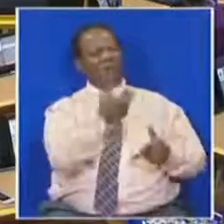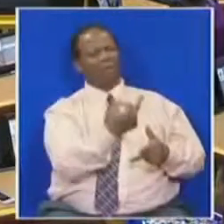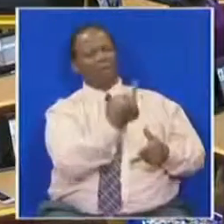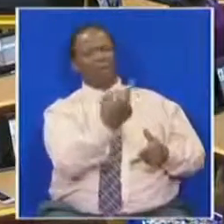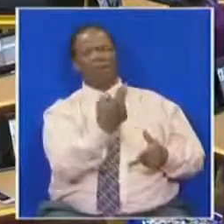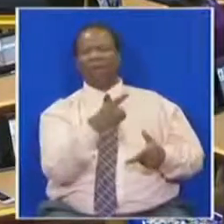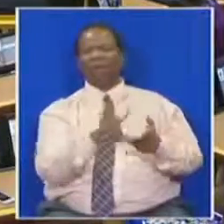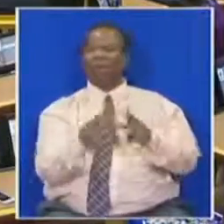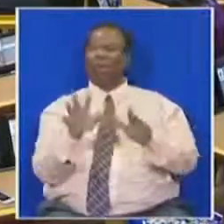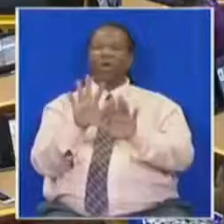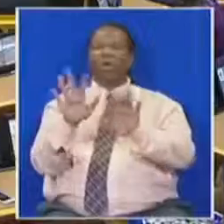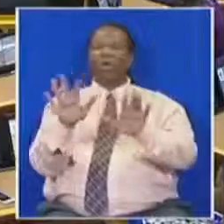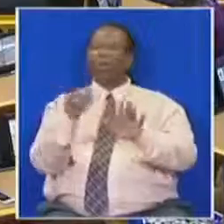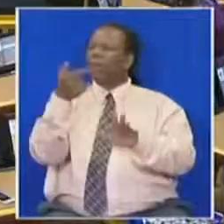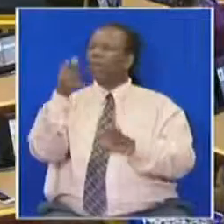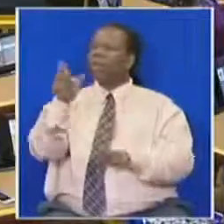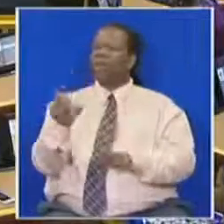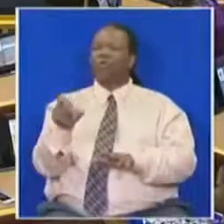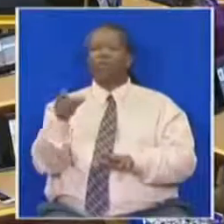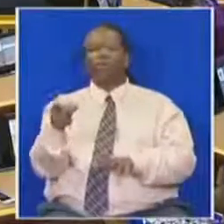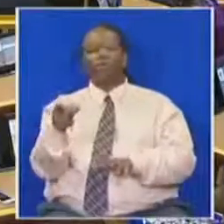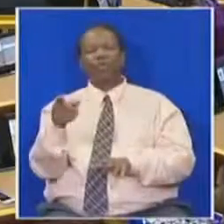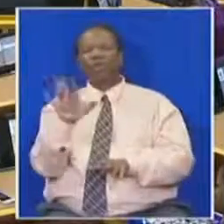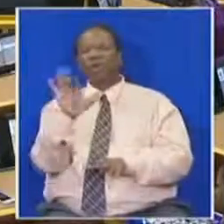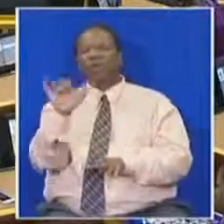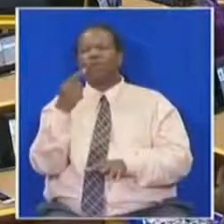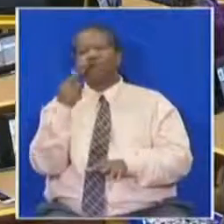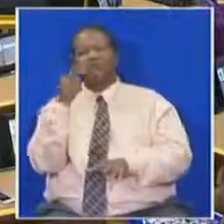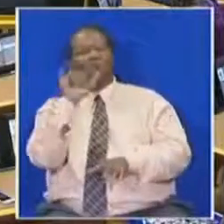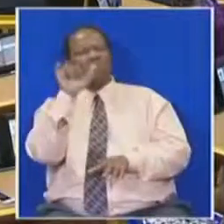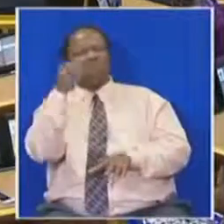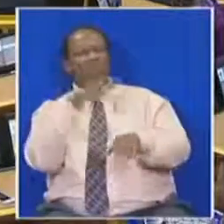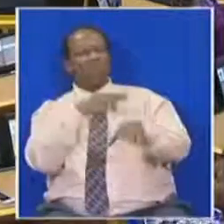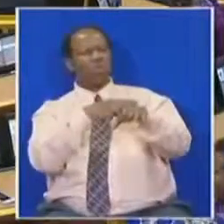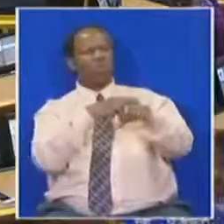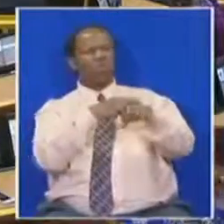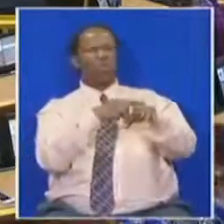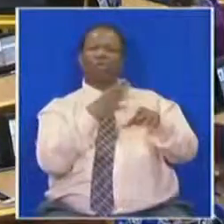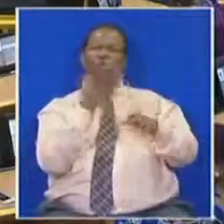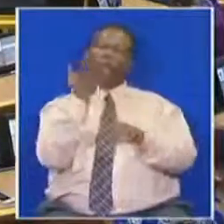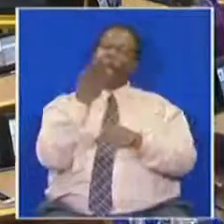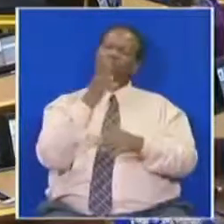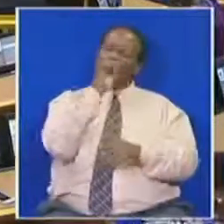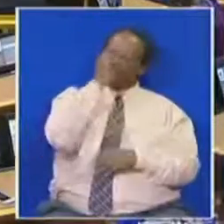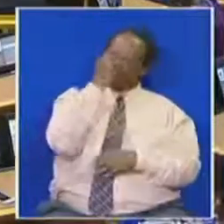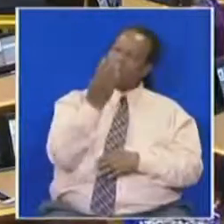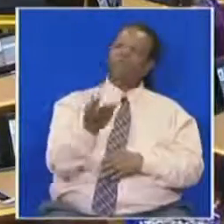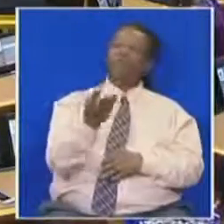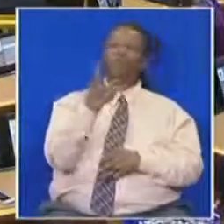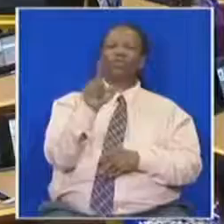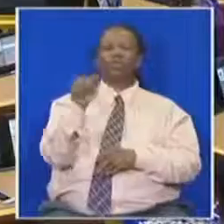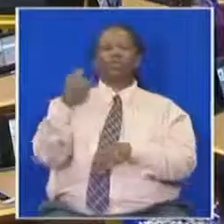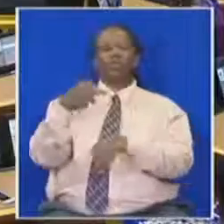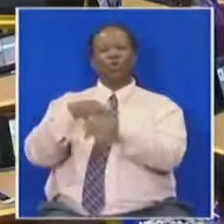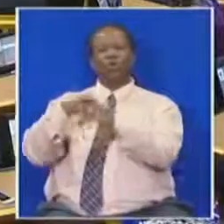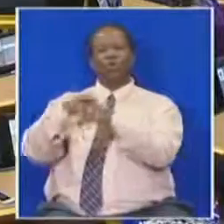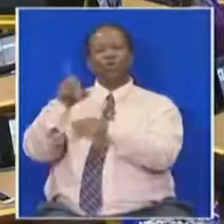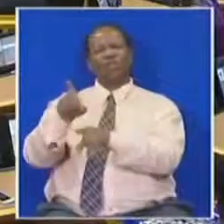should have to witness. You can't tolerate this racist. Rubbish, man. We are taking a point of order. Can't tolerate this racist from you.